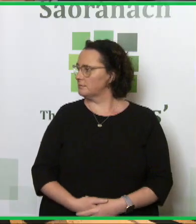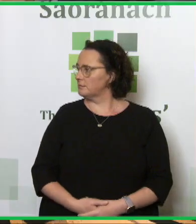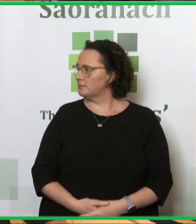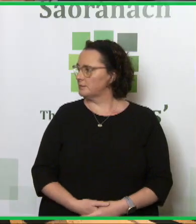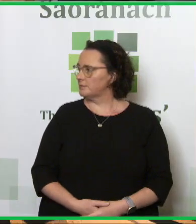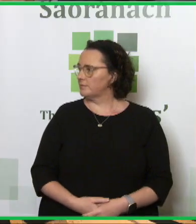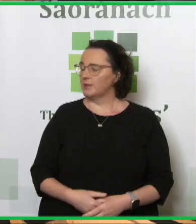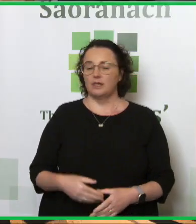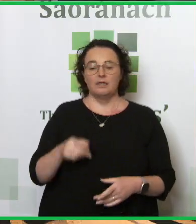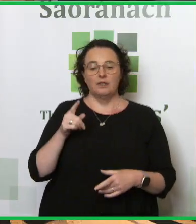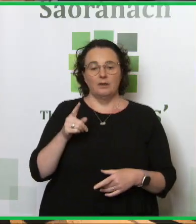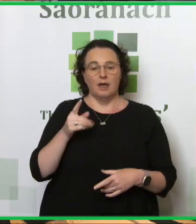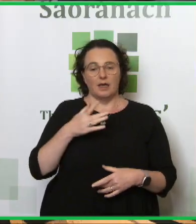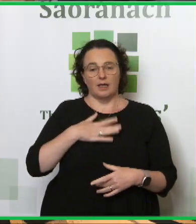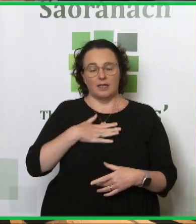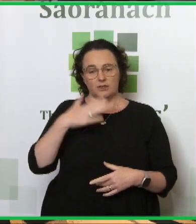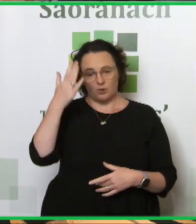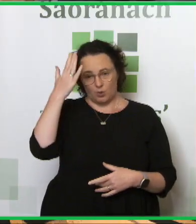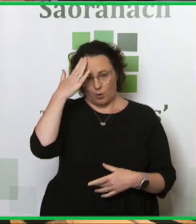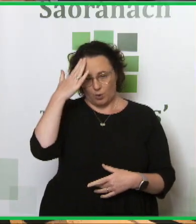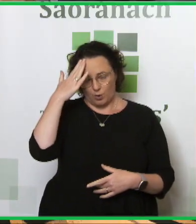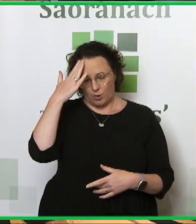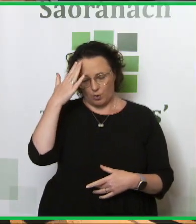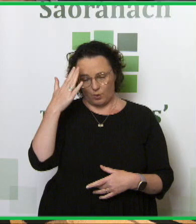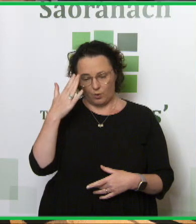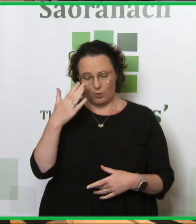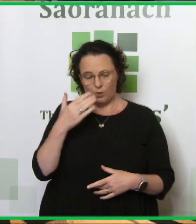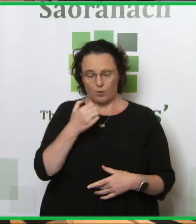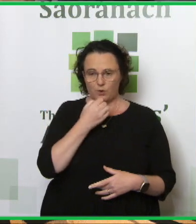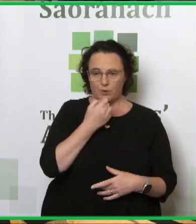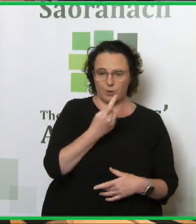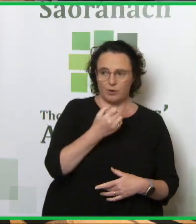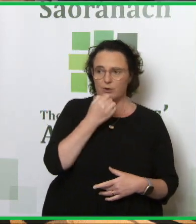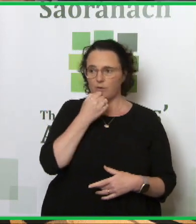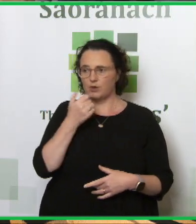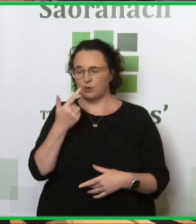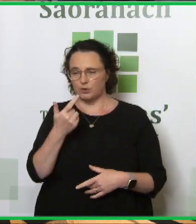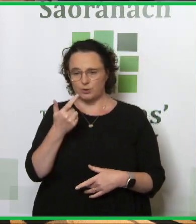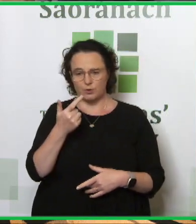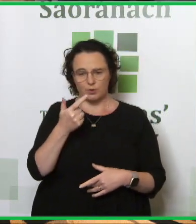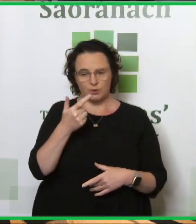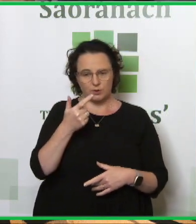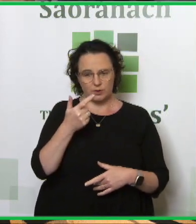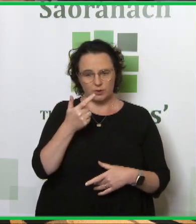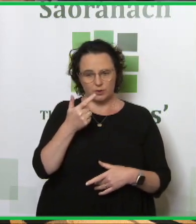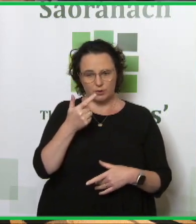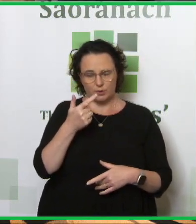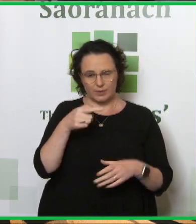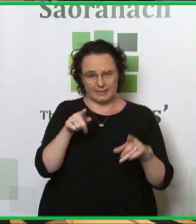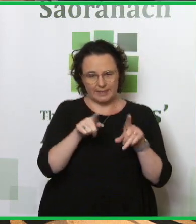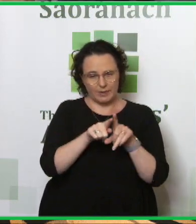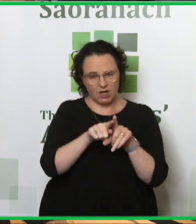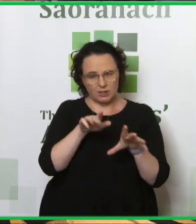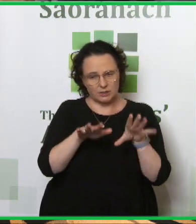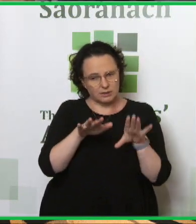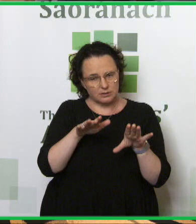I'd just like to know, do we need 1 and 2? To me, they seem quite similar and would just dilute. 1 and 2 are very